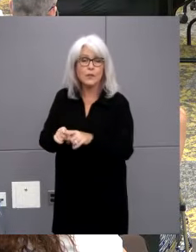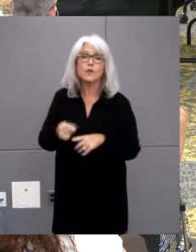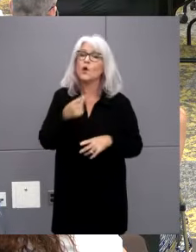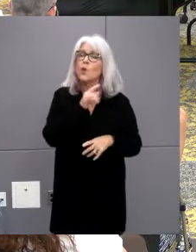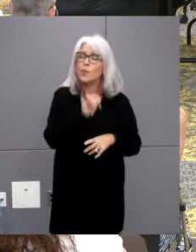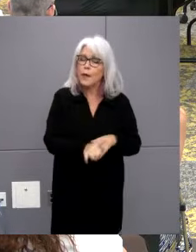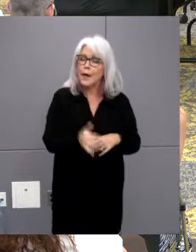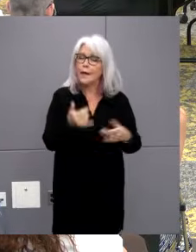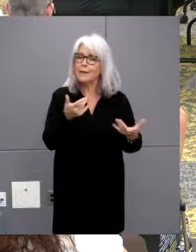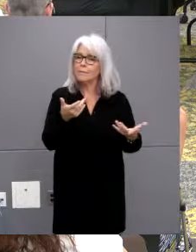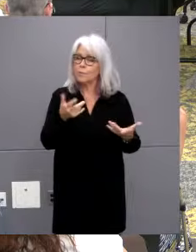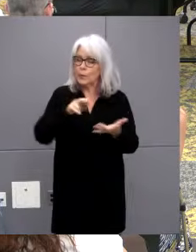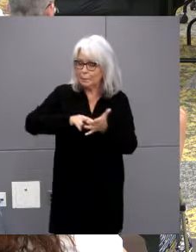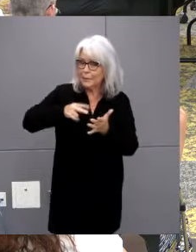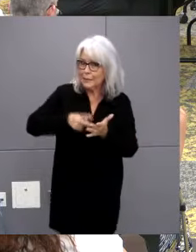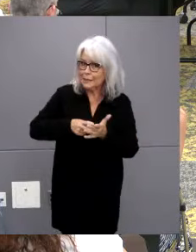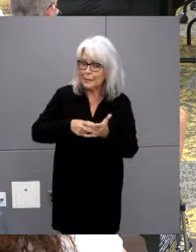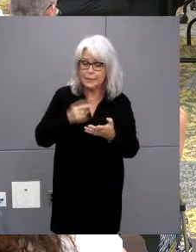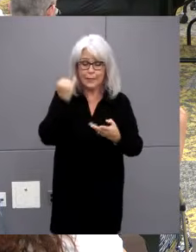by, if it's in